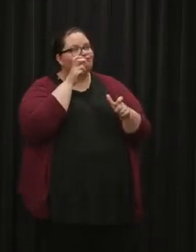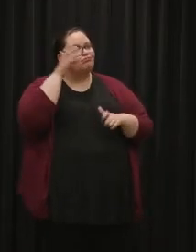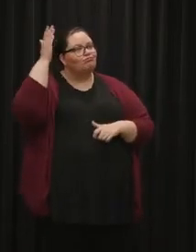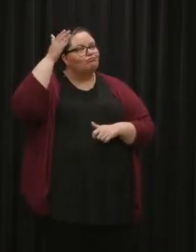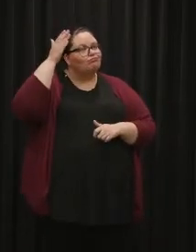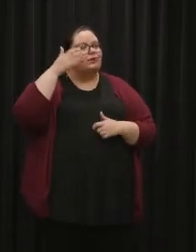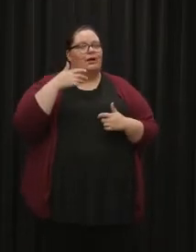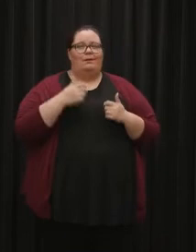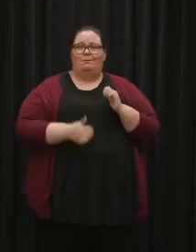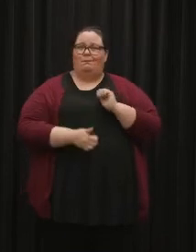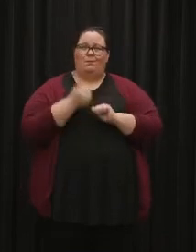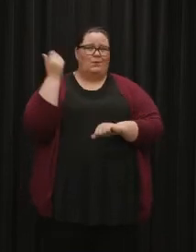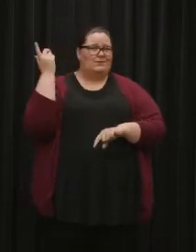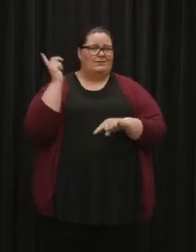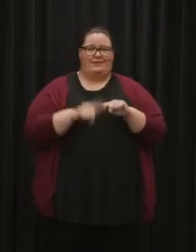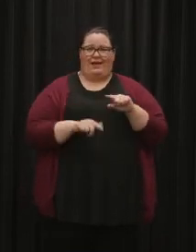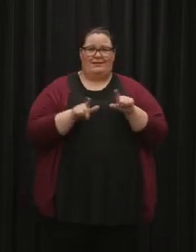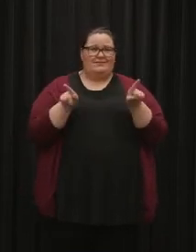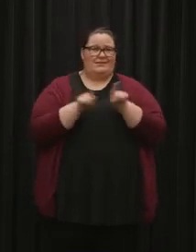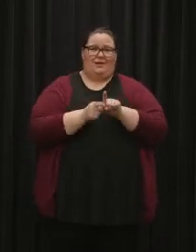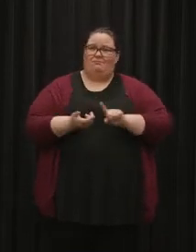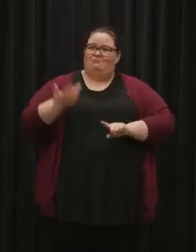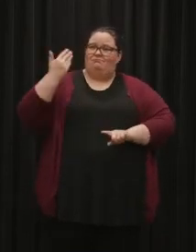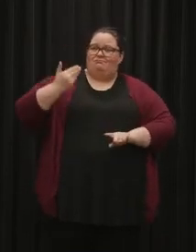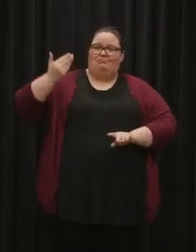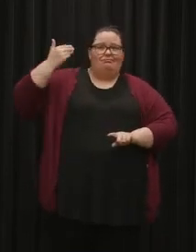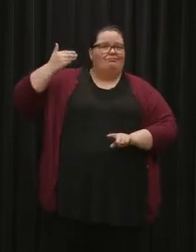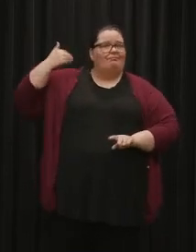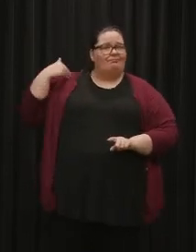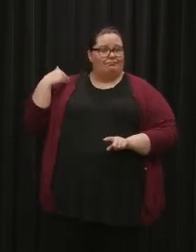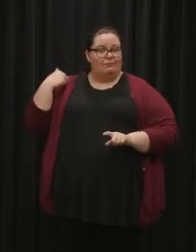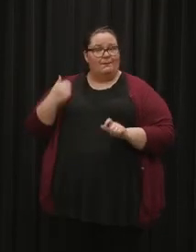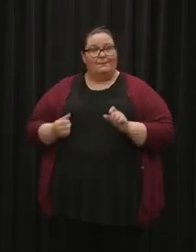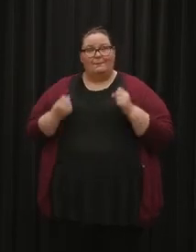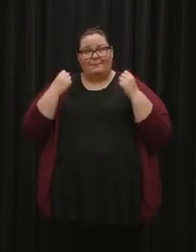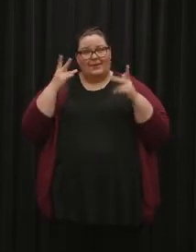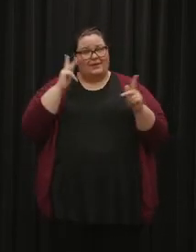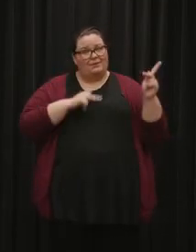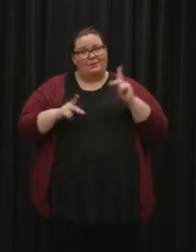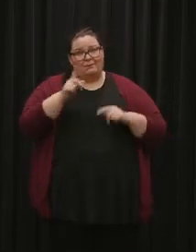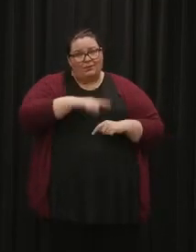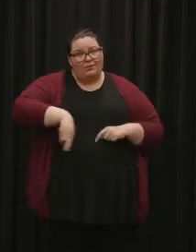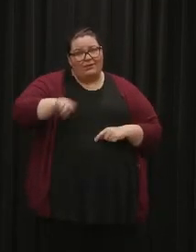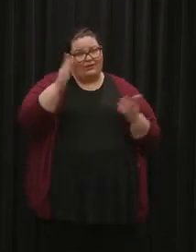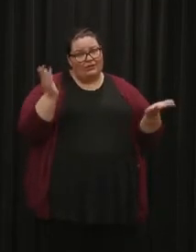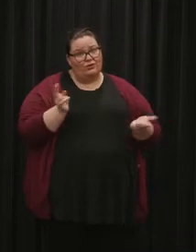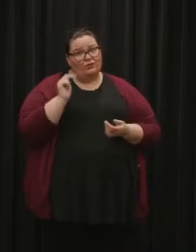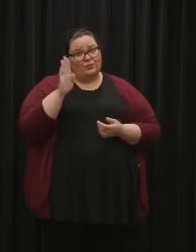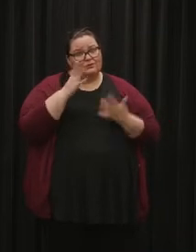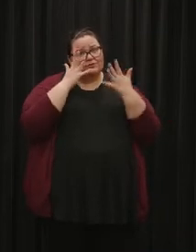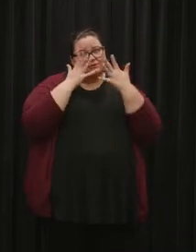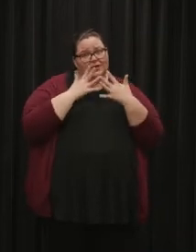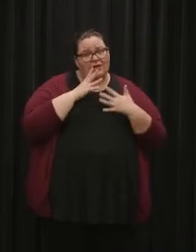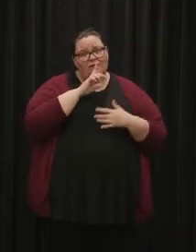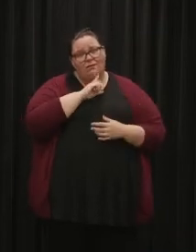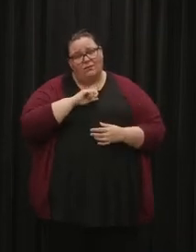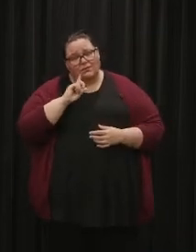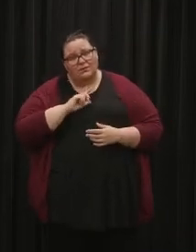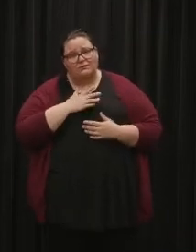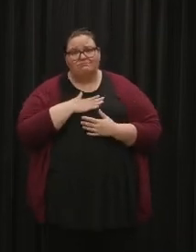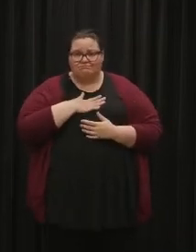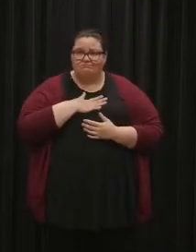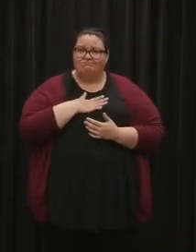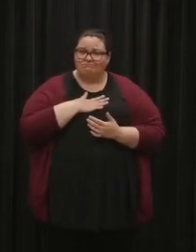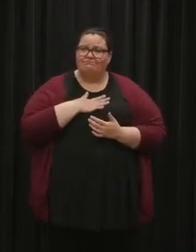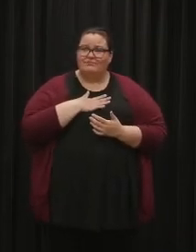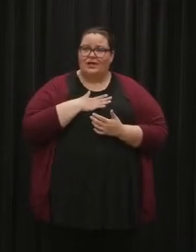of us will not be able to have our families with us this year. And for many New Brunswickers, this holiday season may be a sad and lonely time. And I